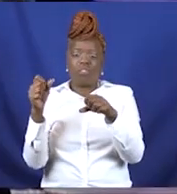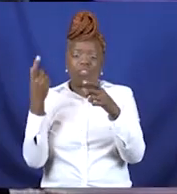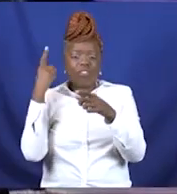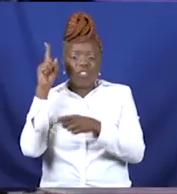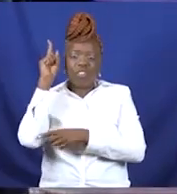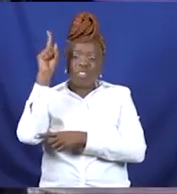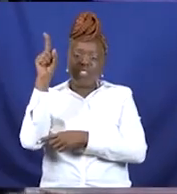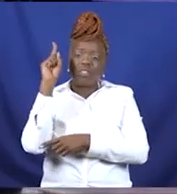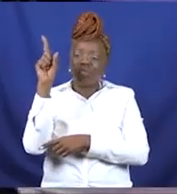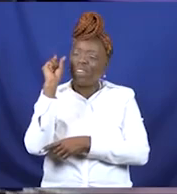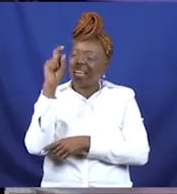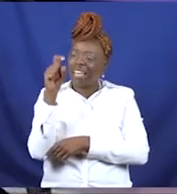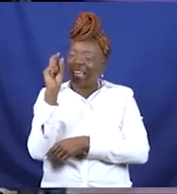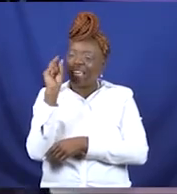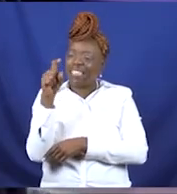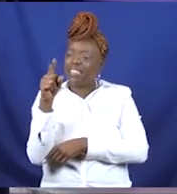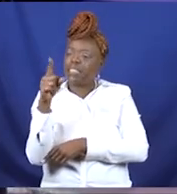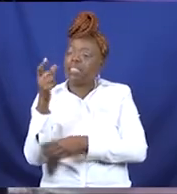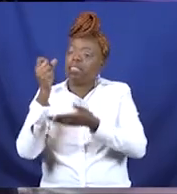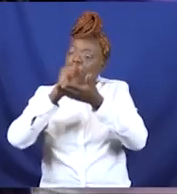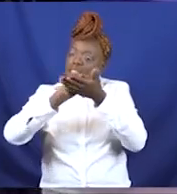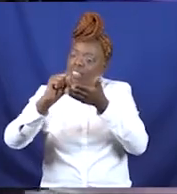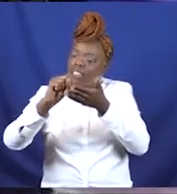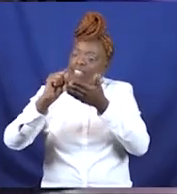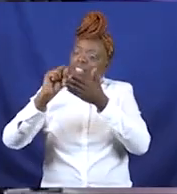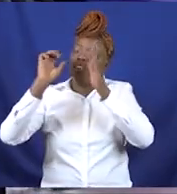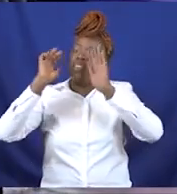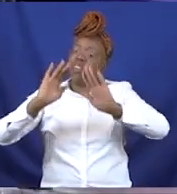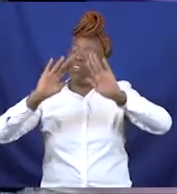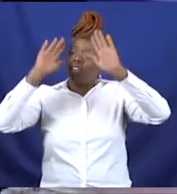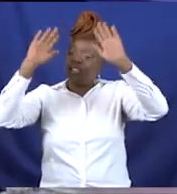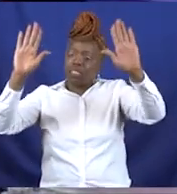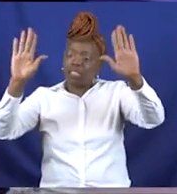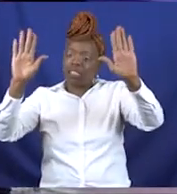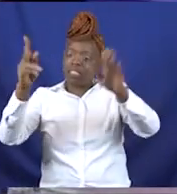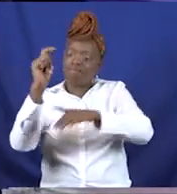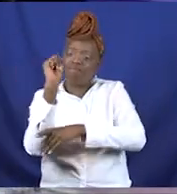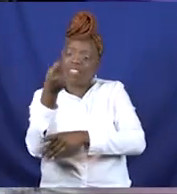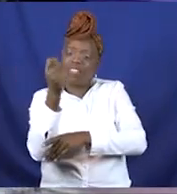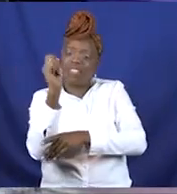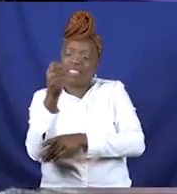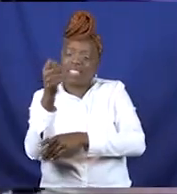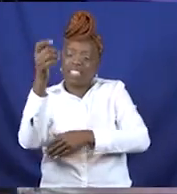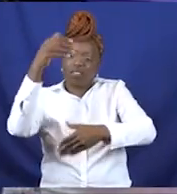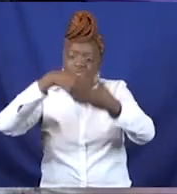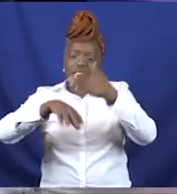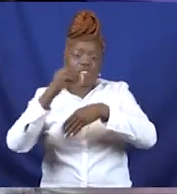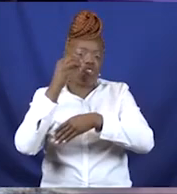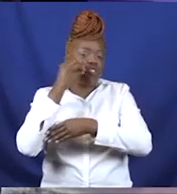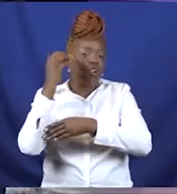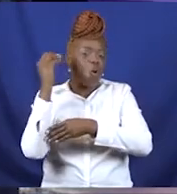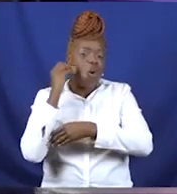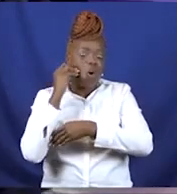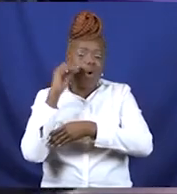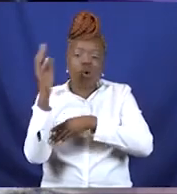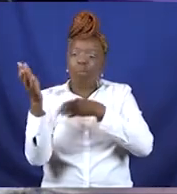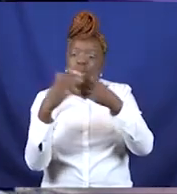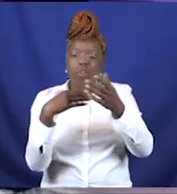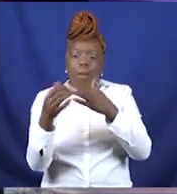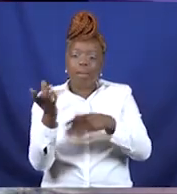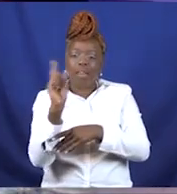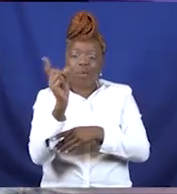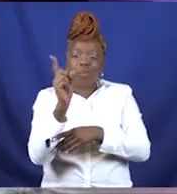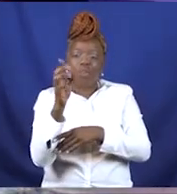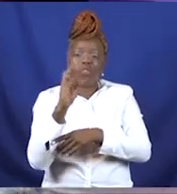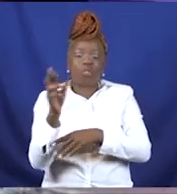the saints on a Sunday who can testify right there wherever you are that there is still nothing